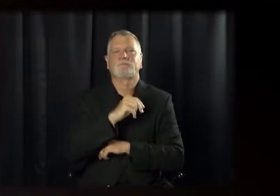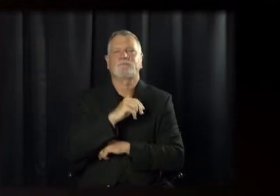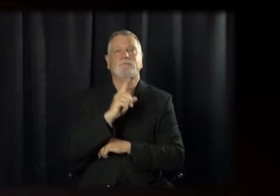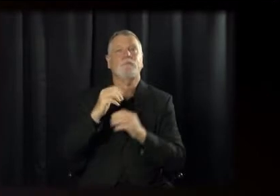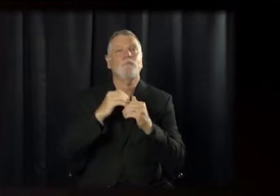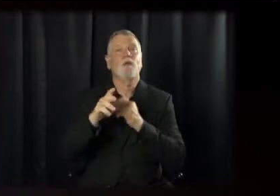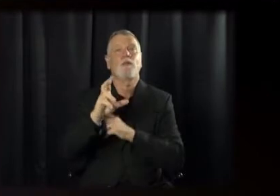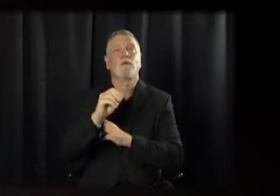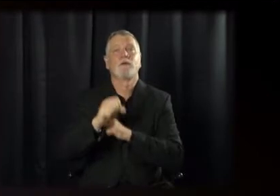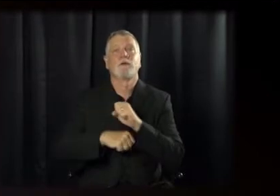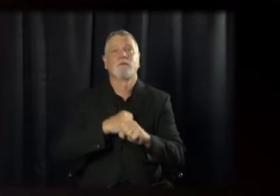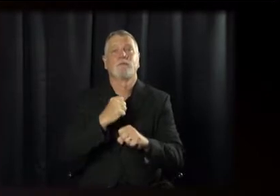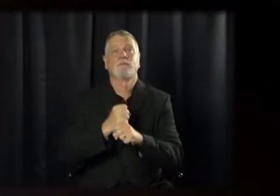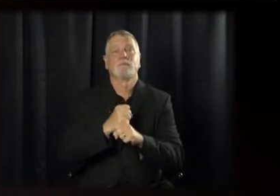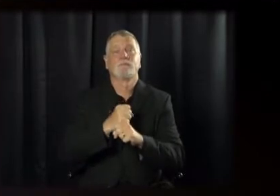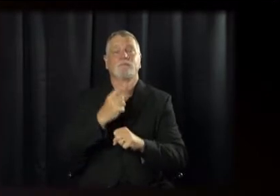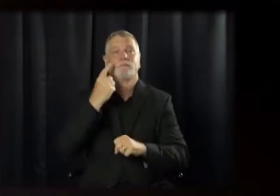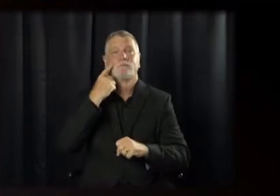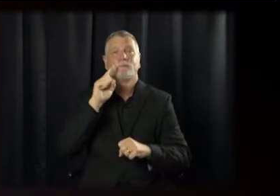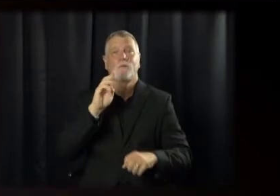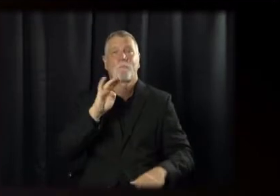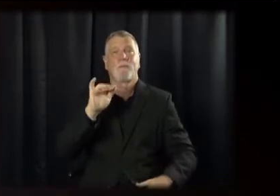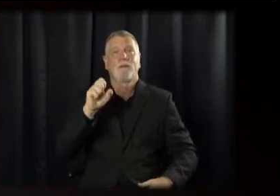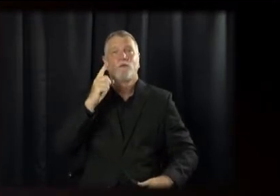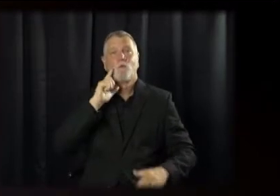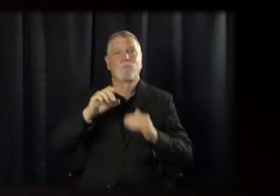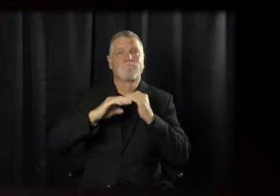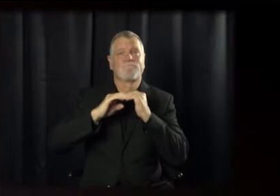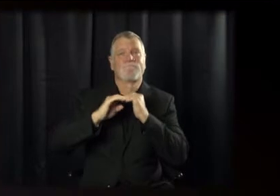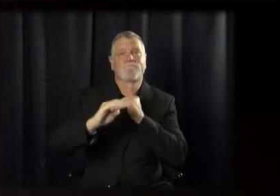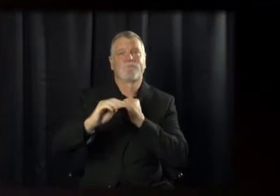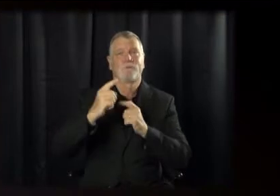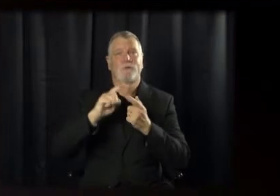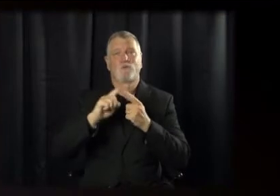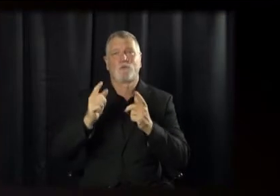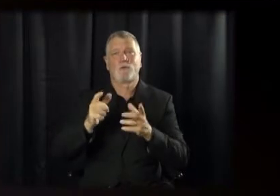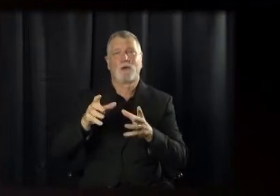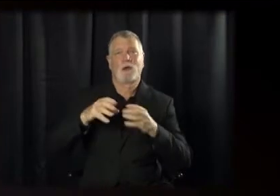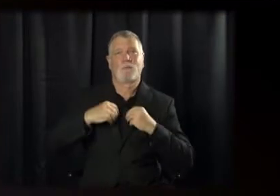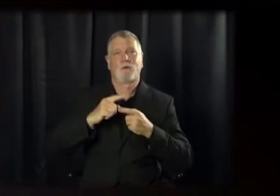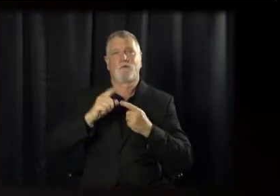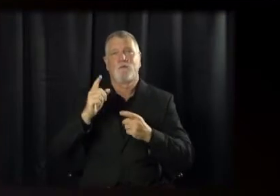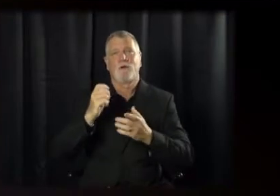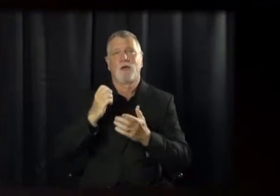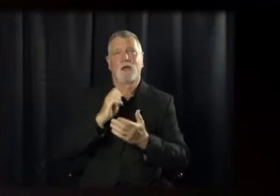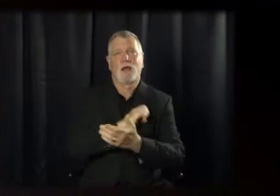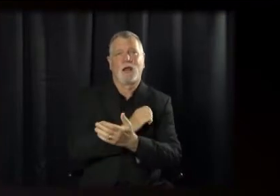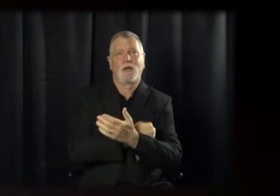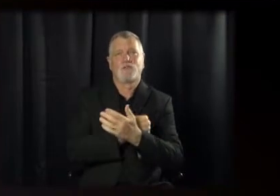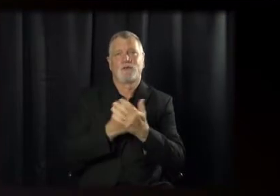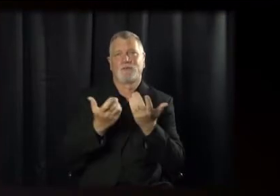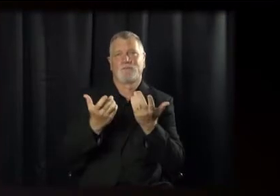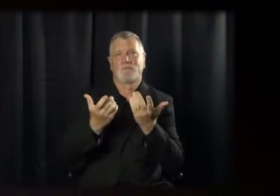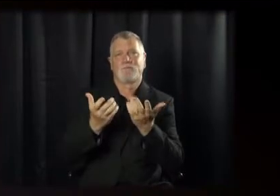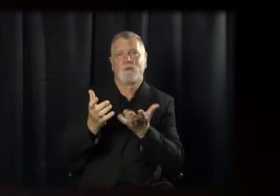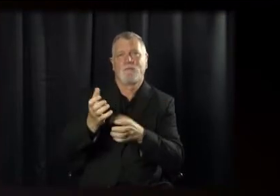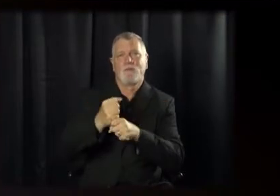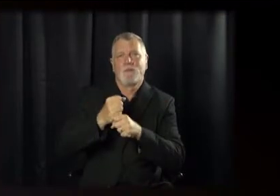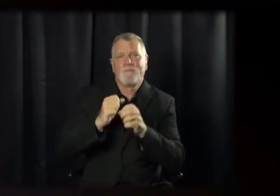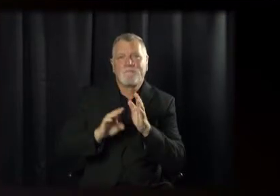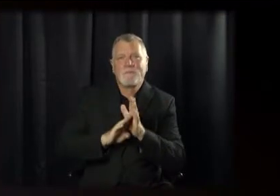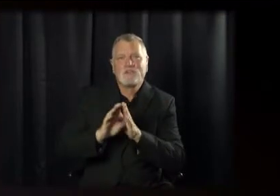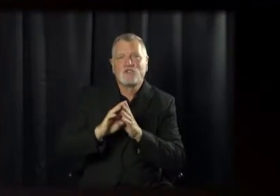Over the next 30 years, customer bills are projected to remain flat due to the adoption of energy efficiency and distributed generation